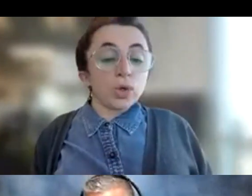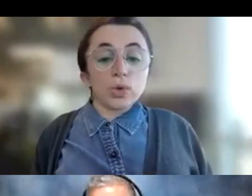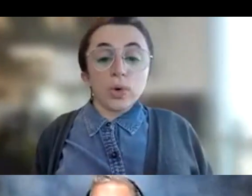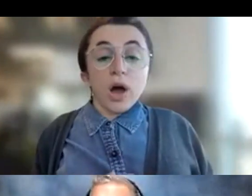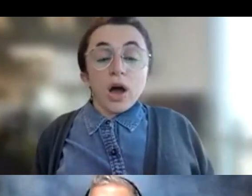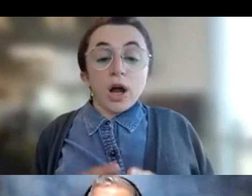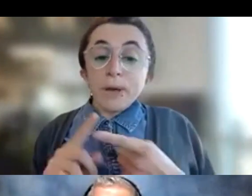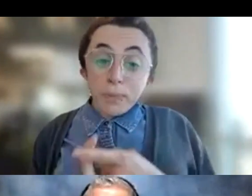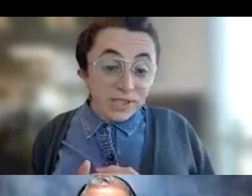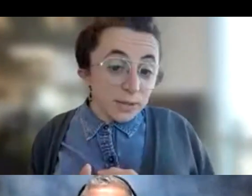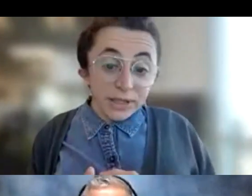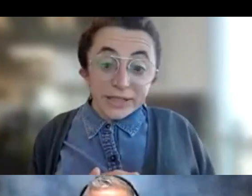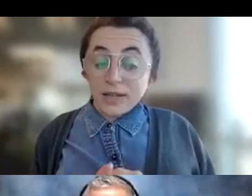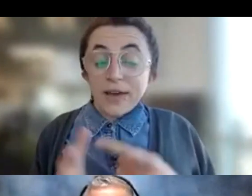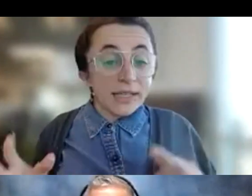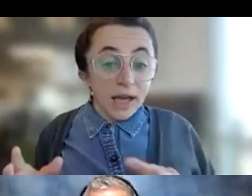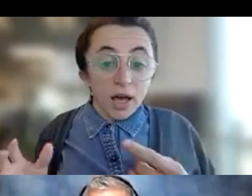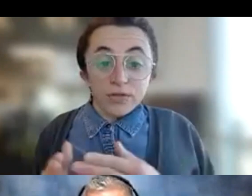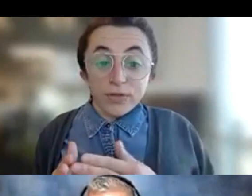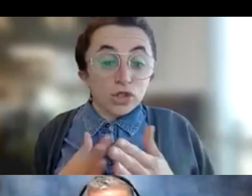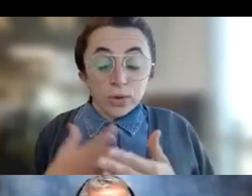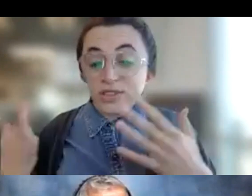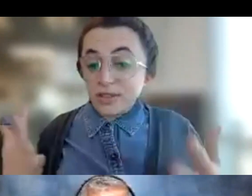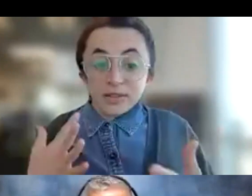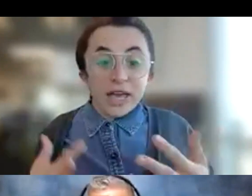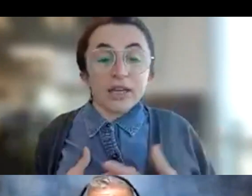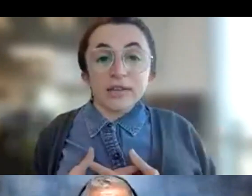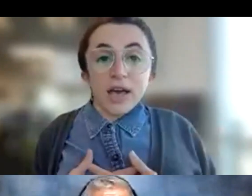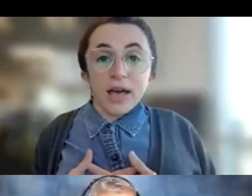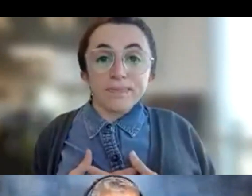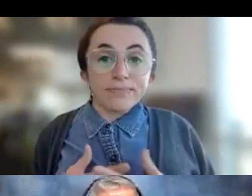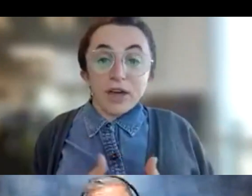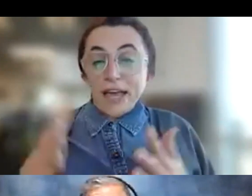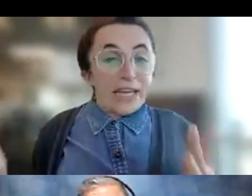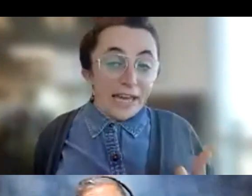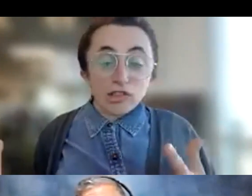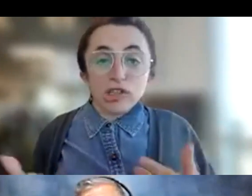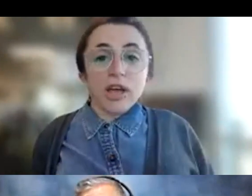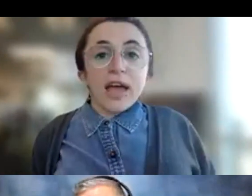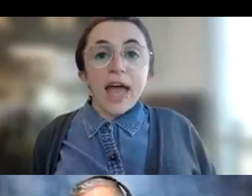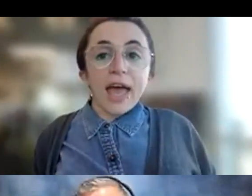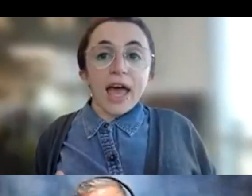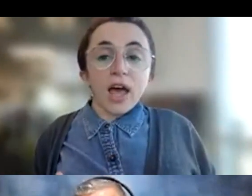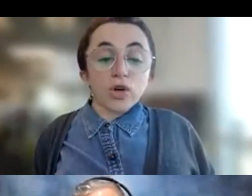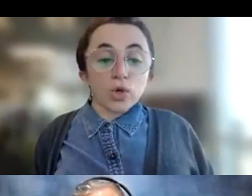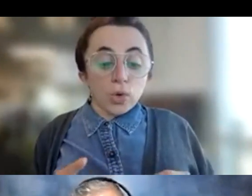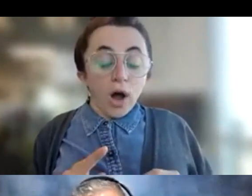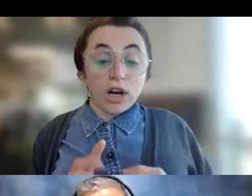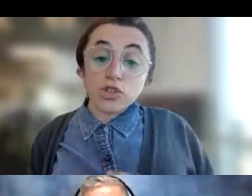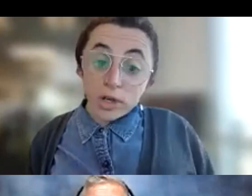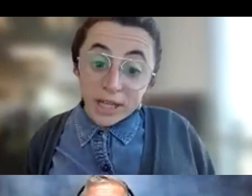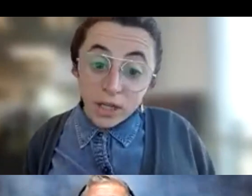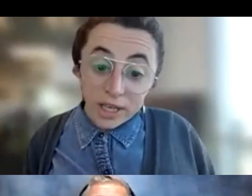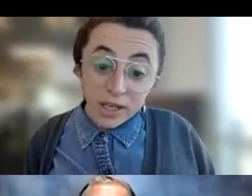people who are people with disabilities of adults and of any age, who